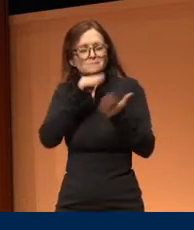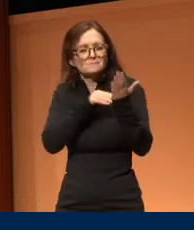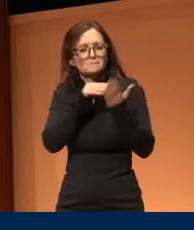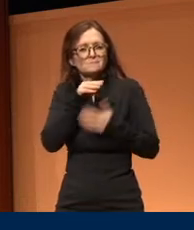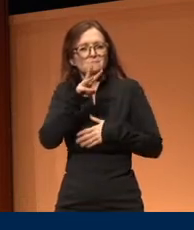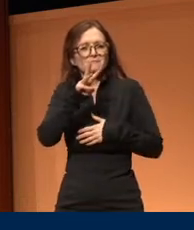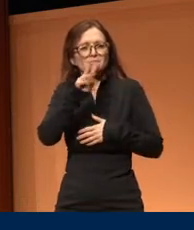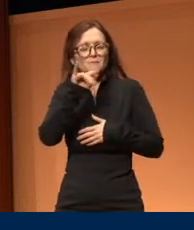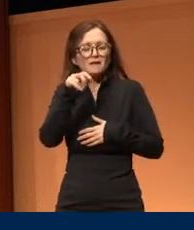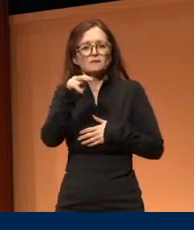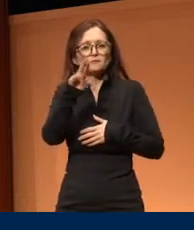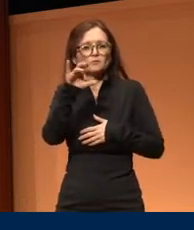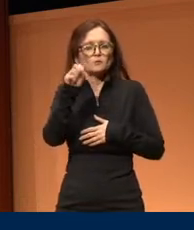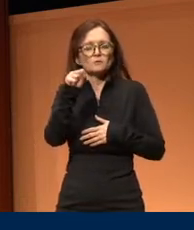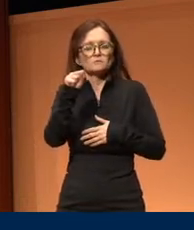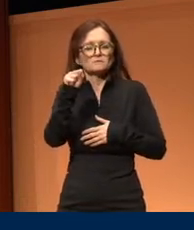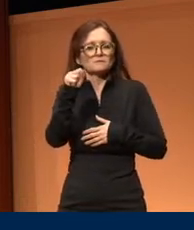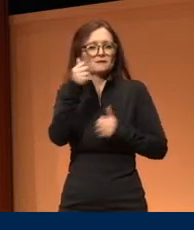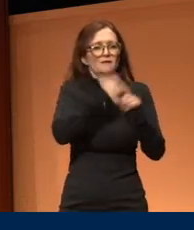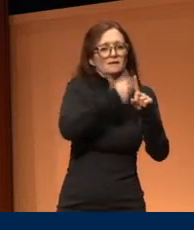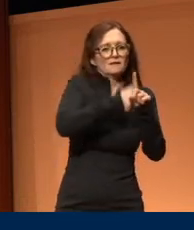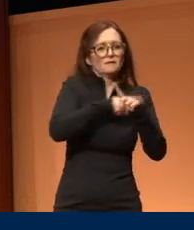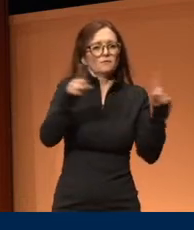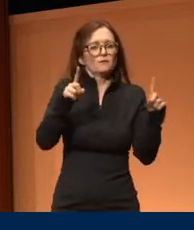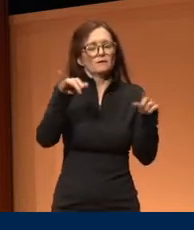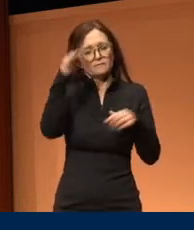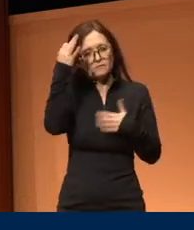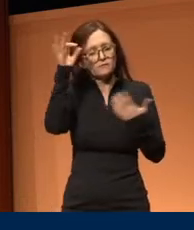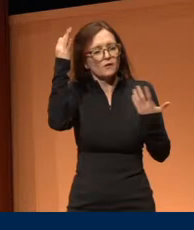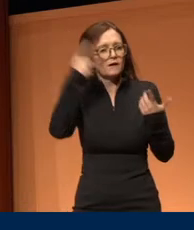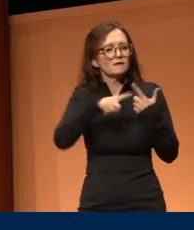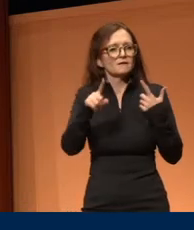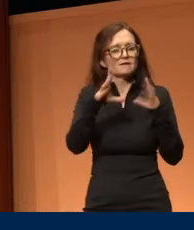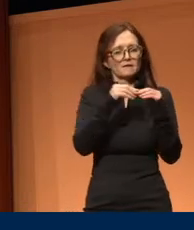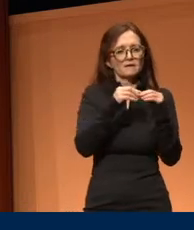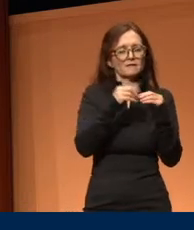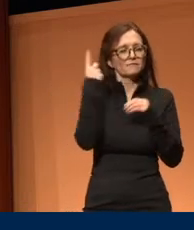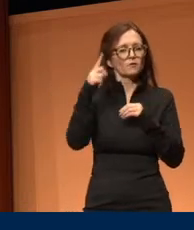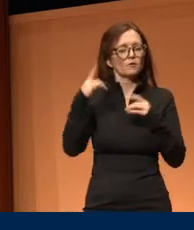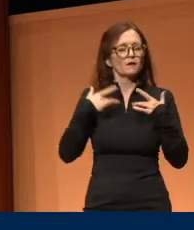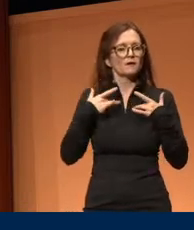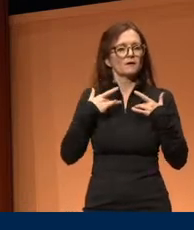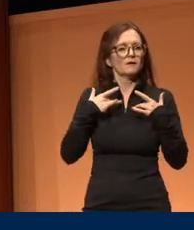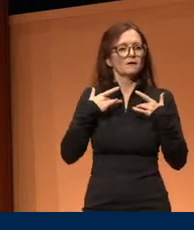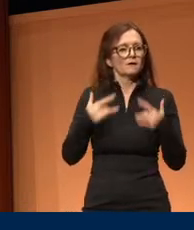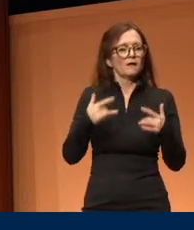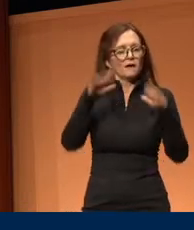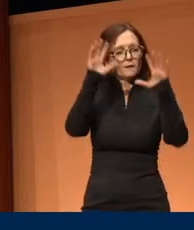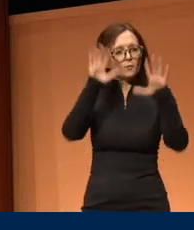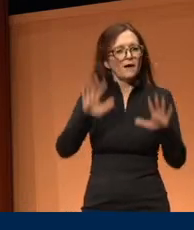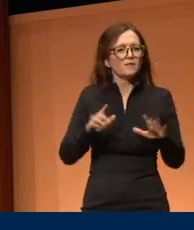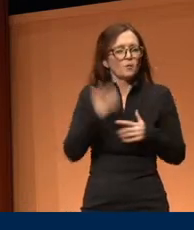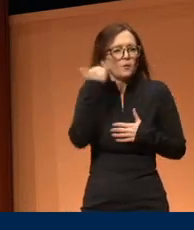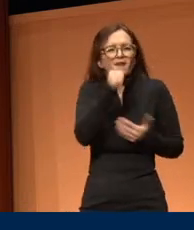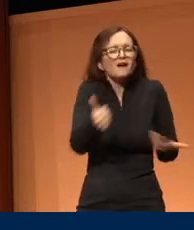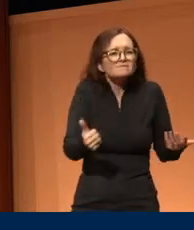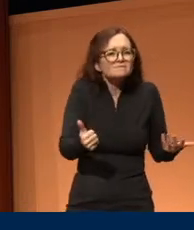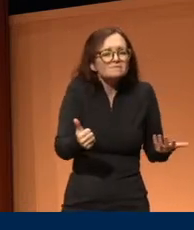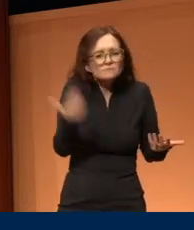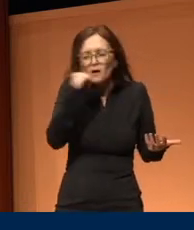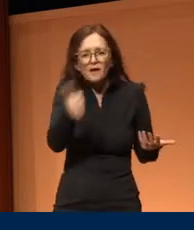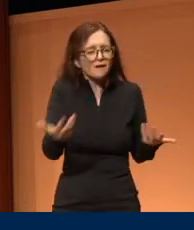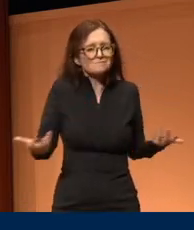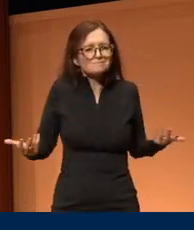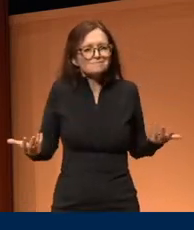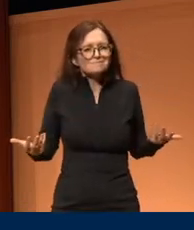piece to do an assembly like the French Citizens Convention on Climate. Why not? Why not? It's